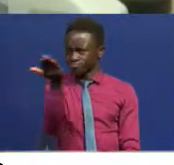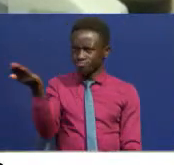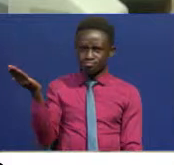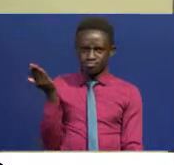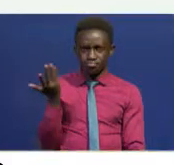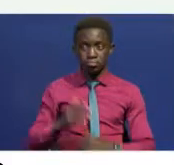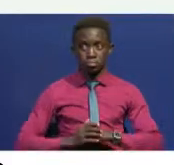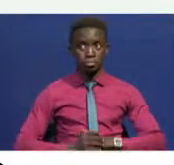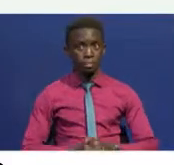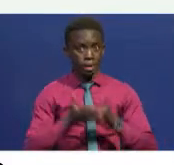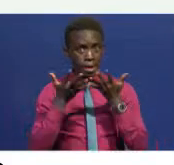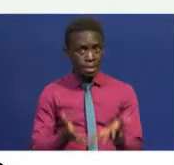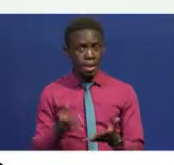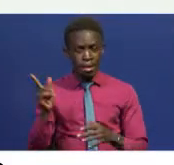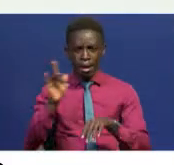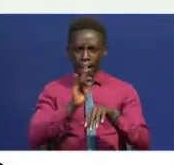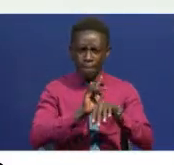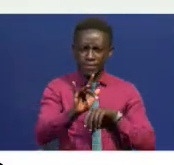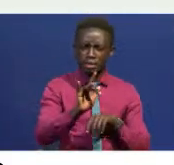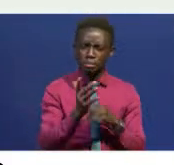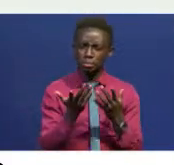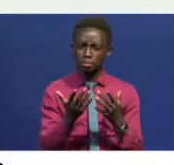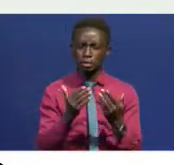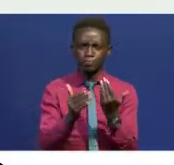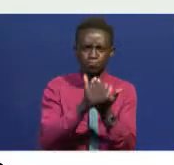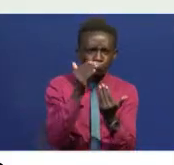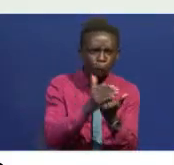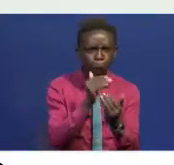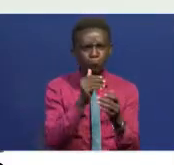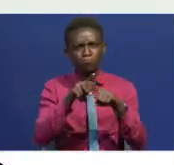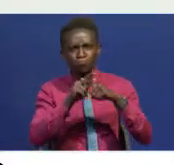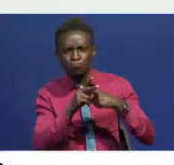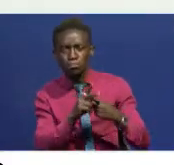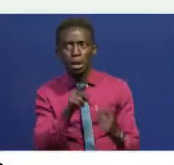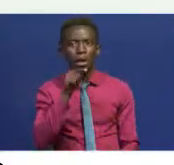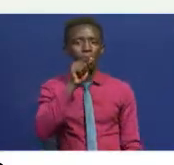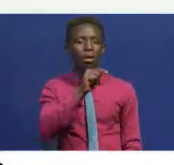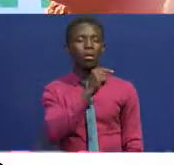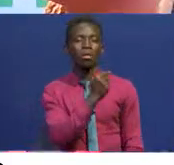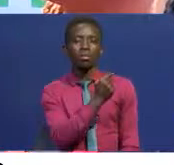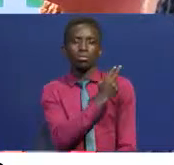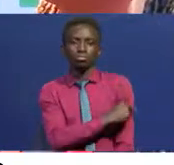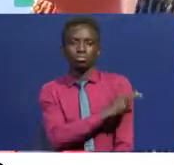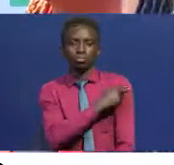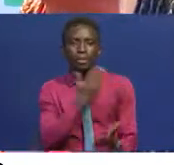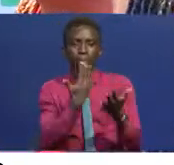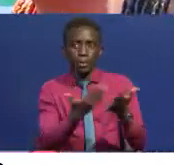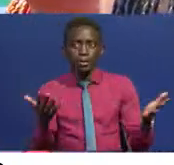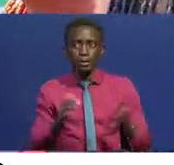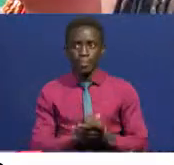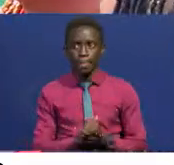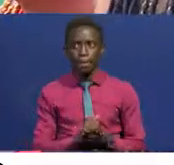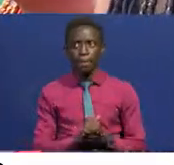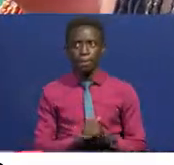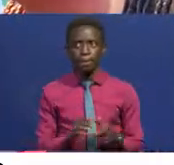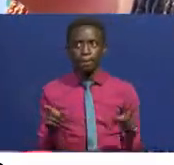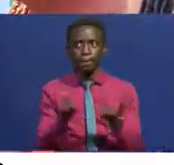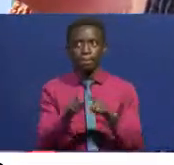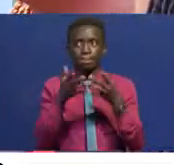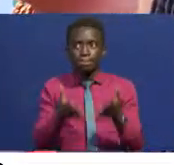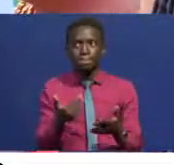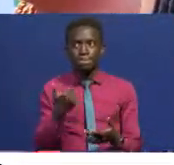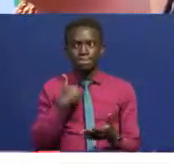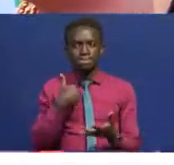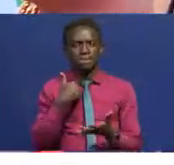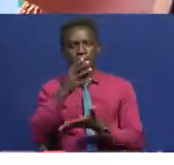affected the maintenance of sophisticated hospital equipment. We have disruption of services and unfortunately